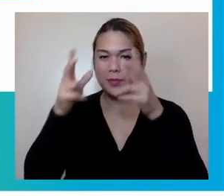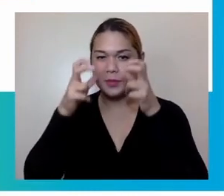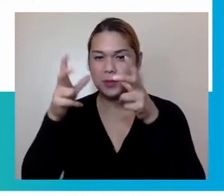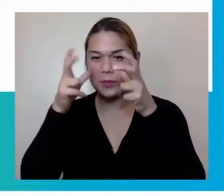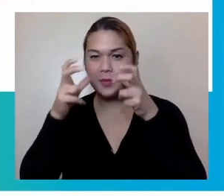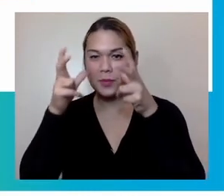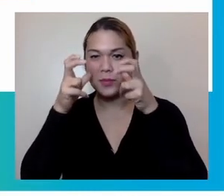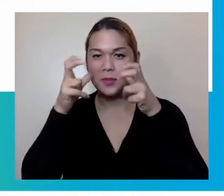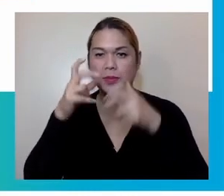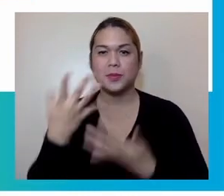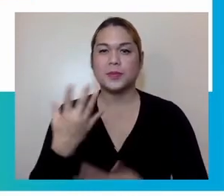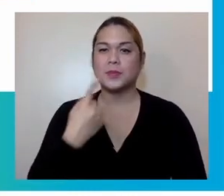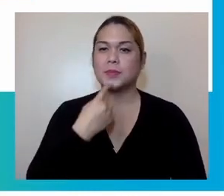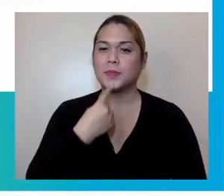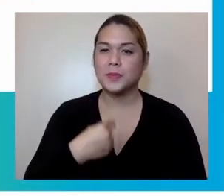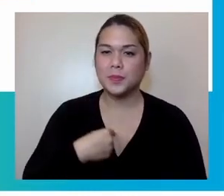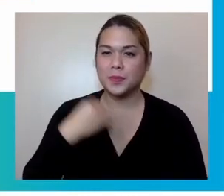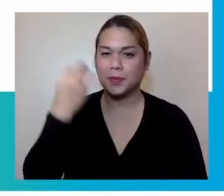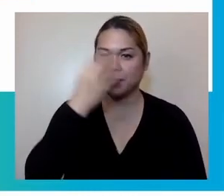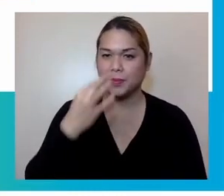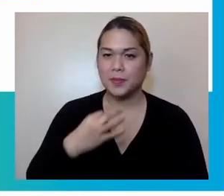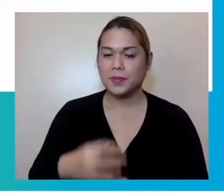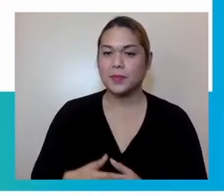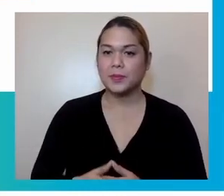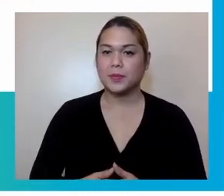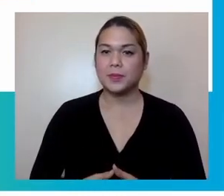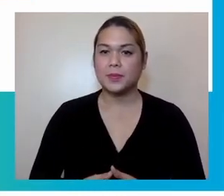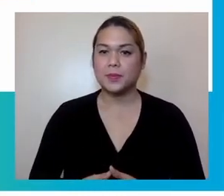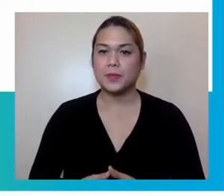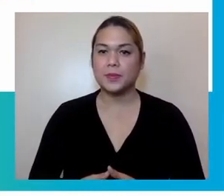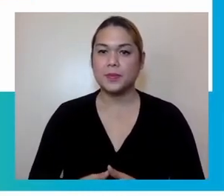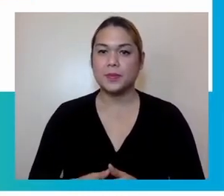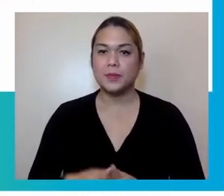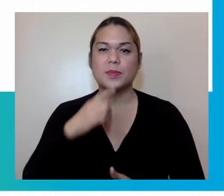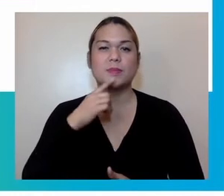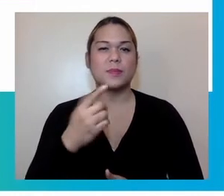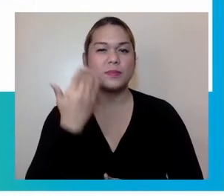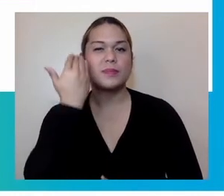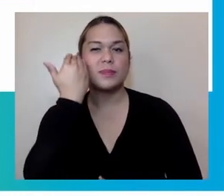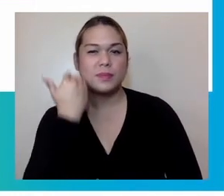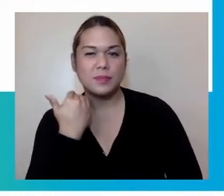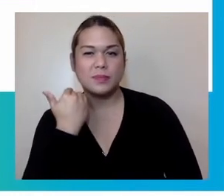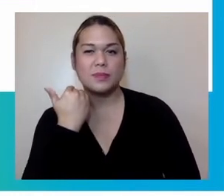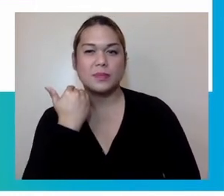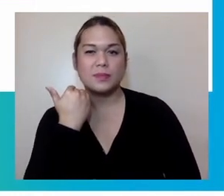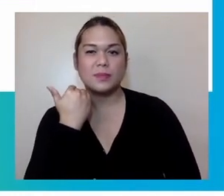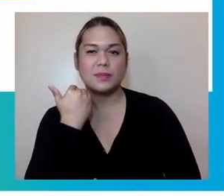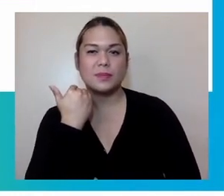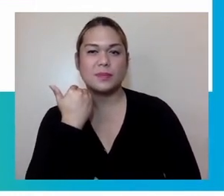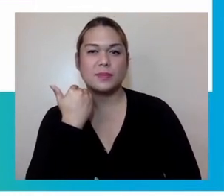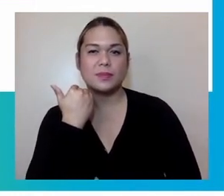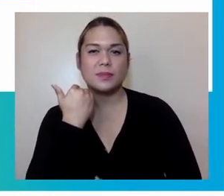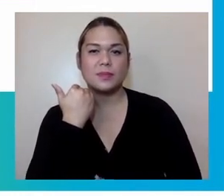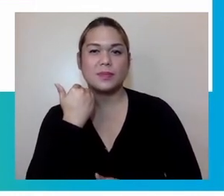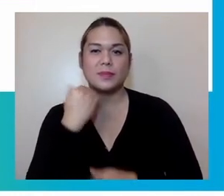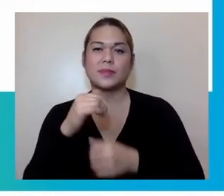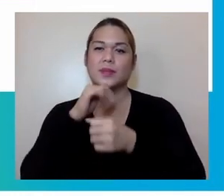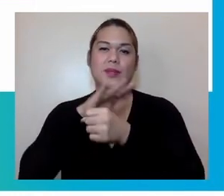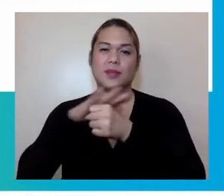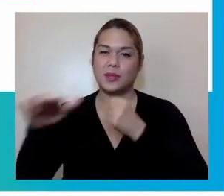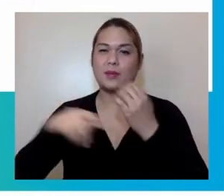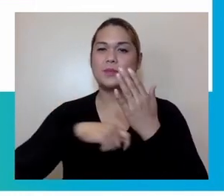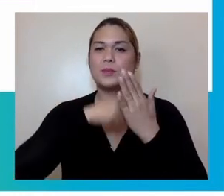at what kind of projects should we support and what kind of projects we should refrain